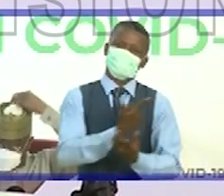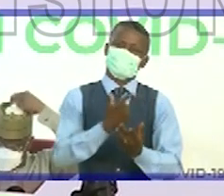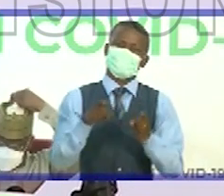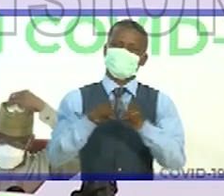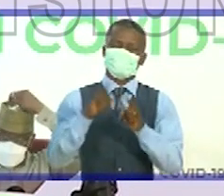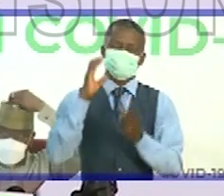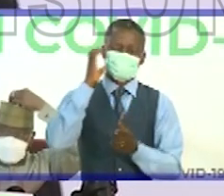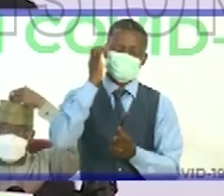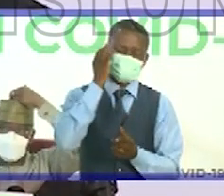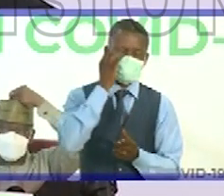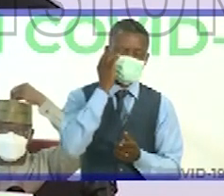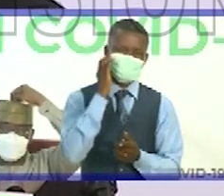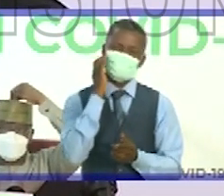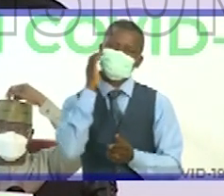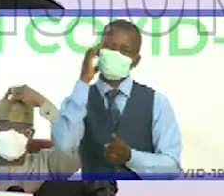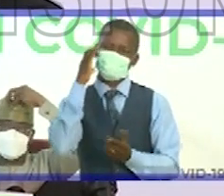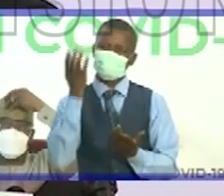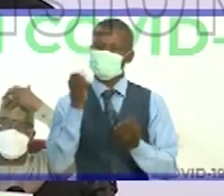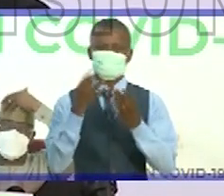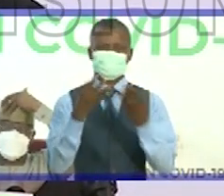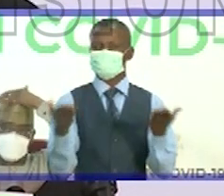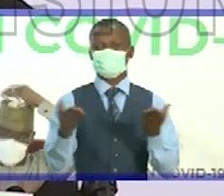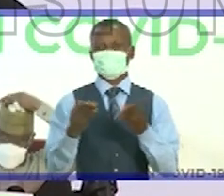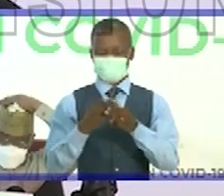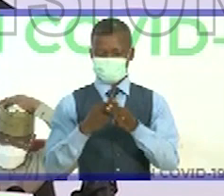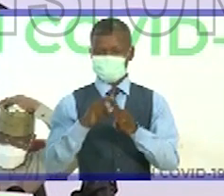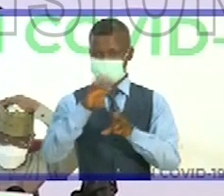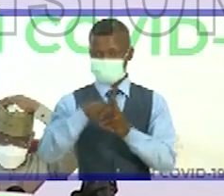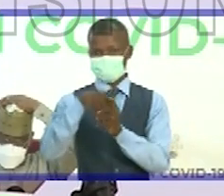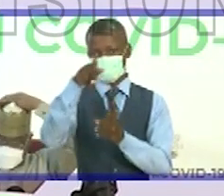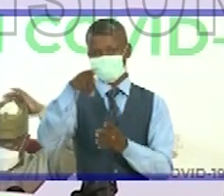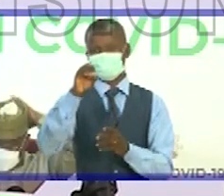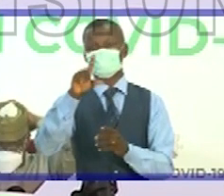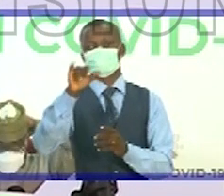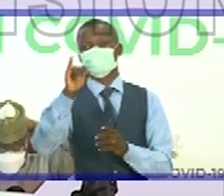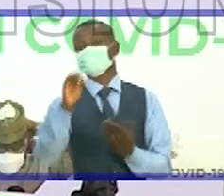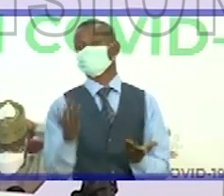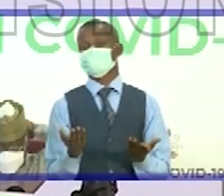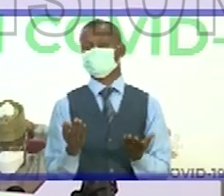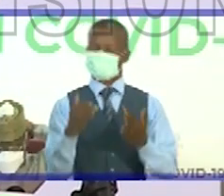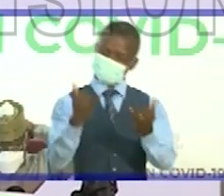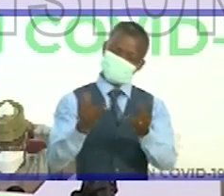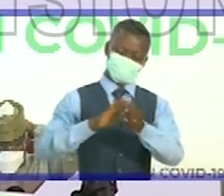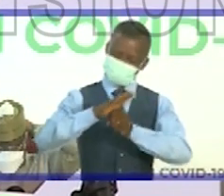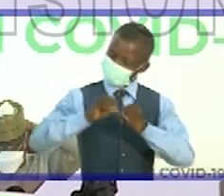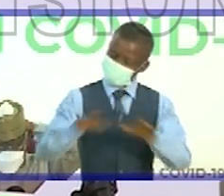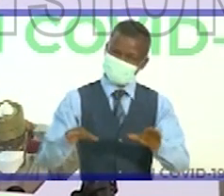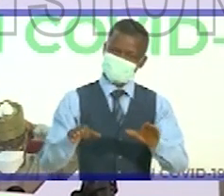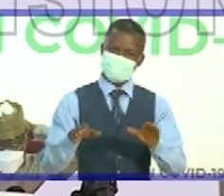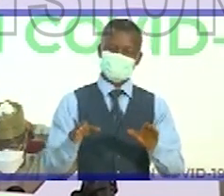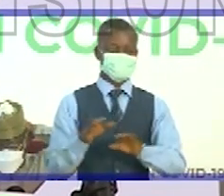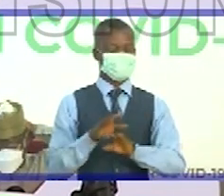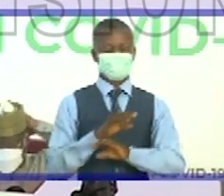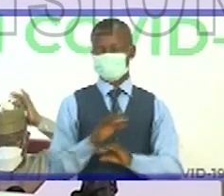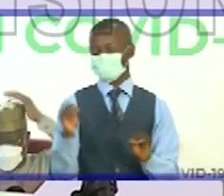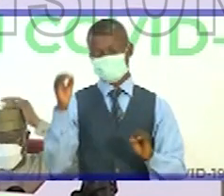smallpox, and hopefully soon the eradication of polio. So for COVID-19, there's no doubt